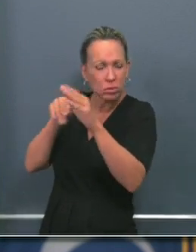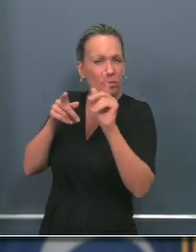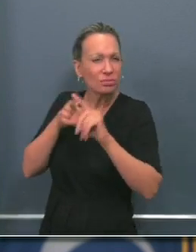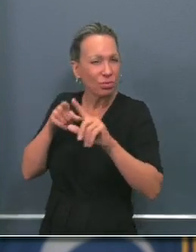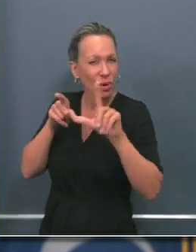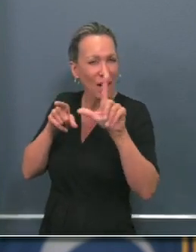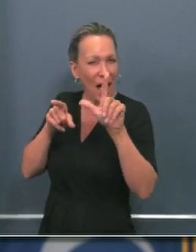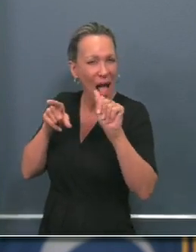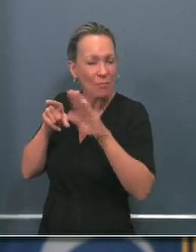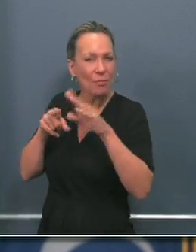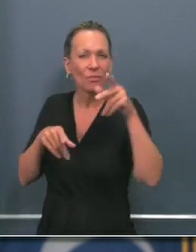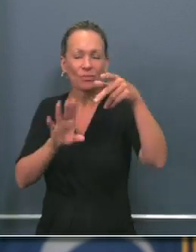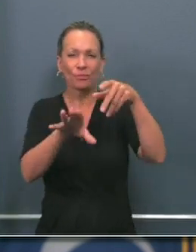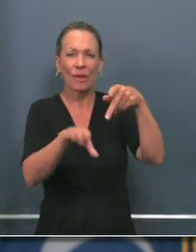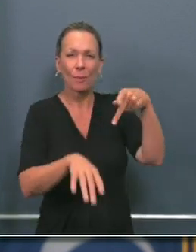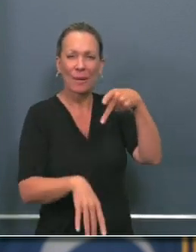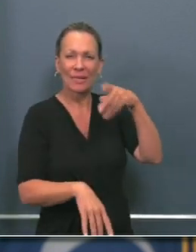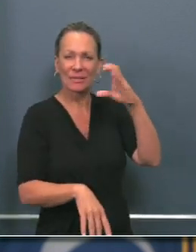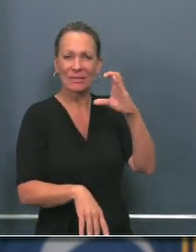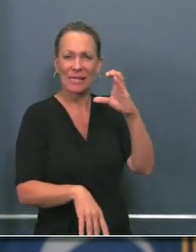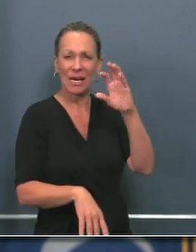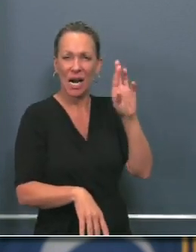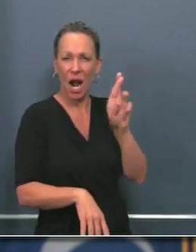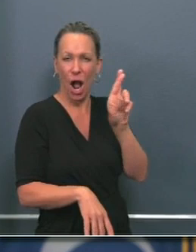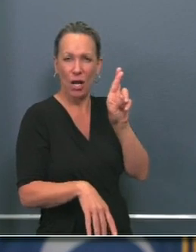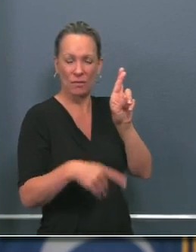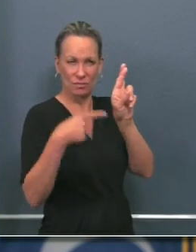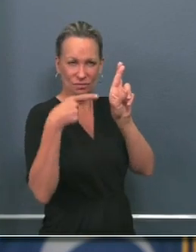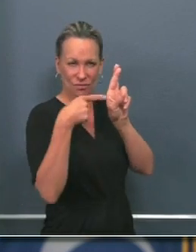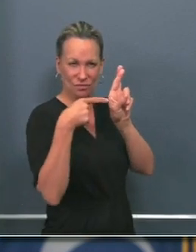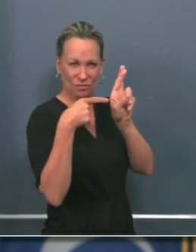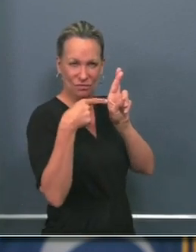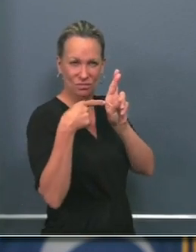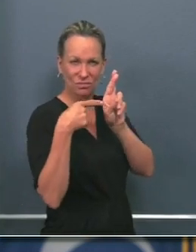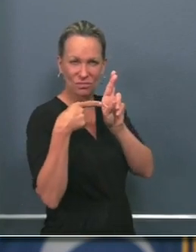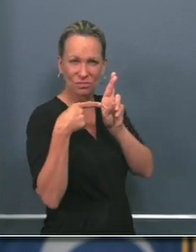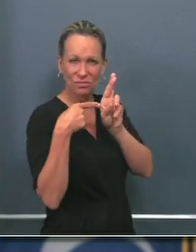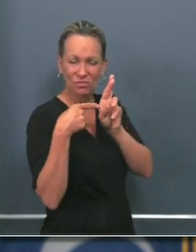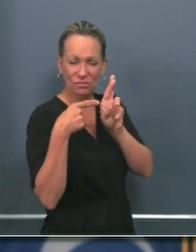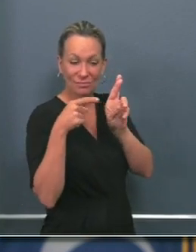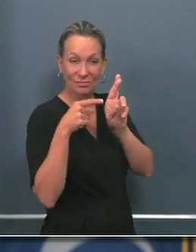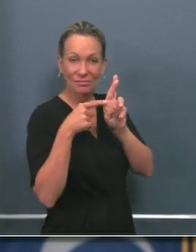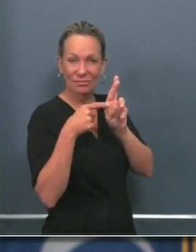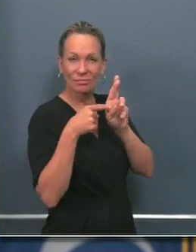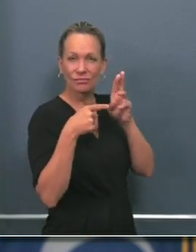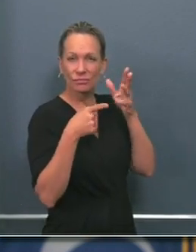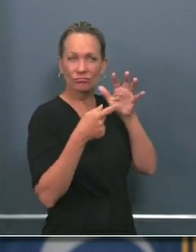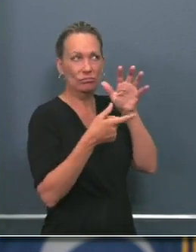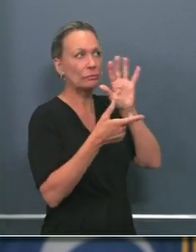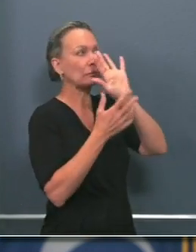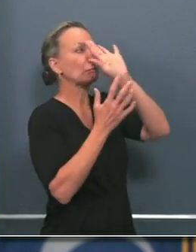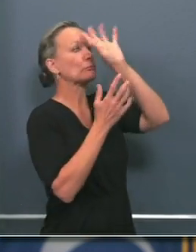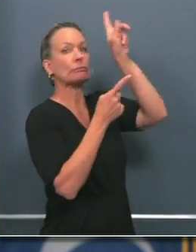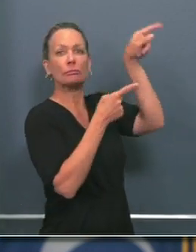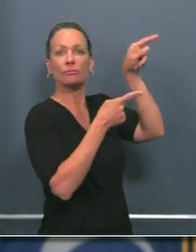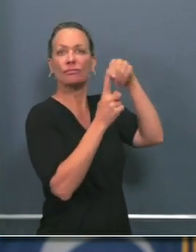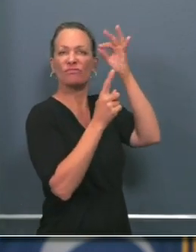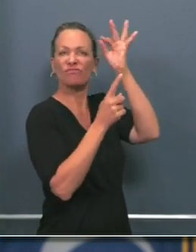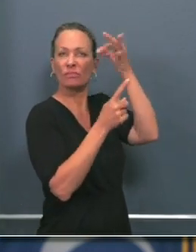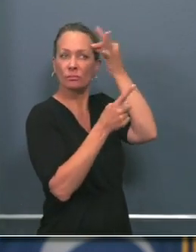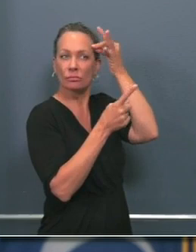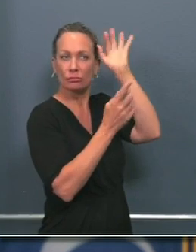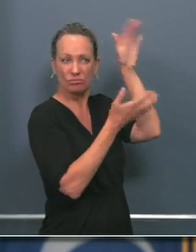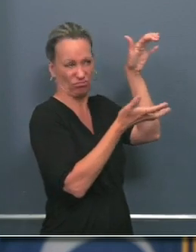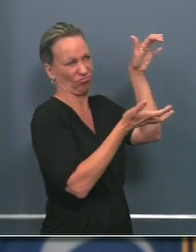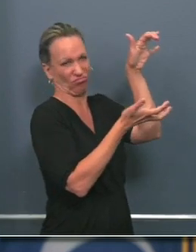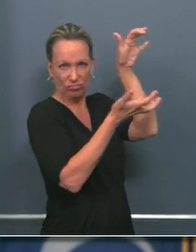getting some supplies from the federal government. Those were relatively modest. The specific 90 and the 250,000